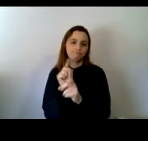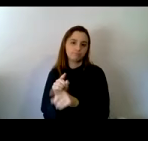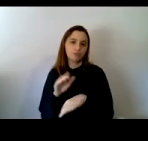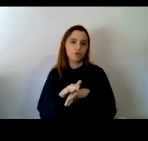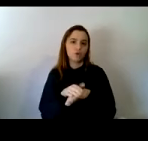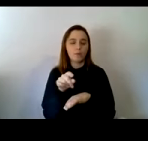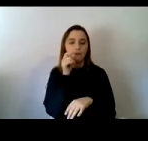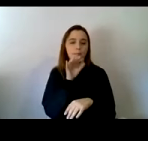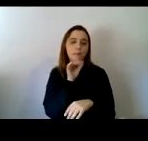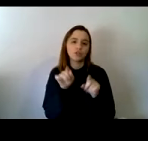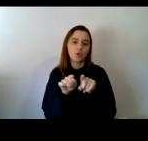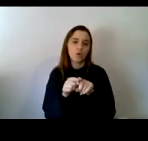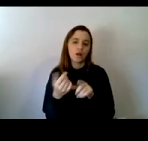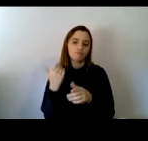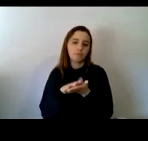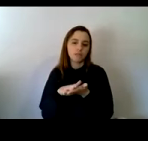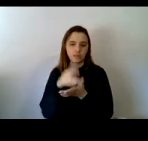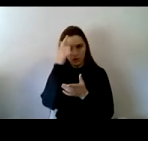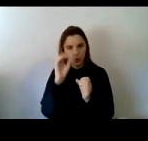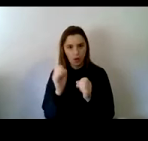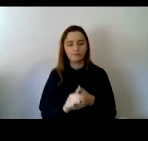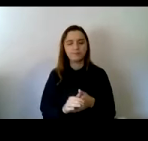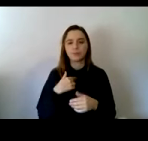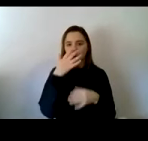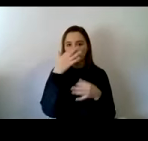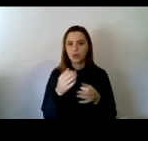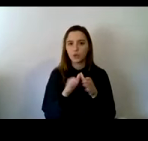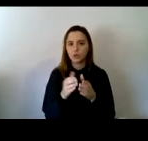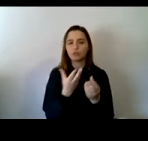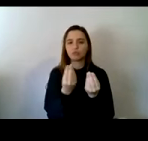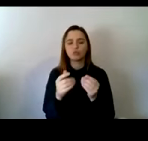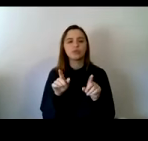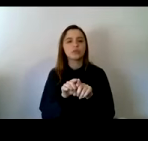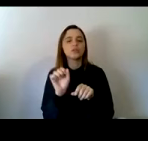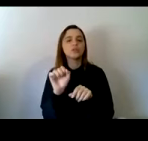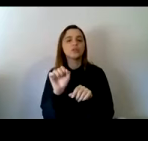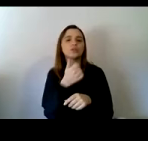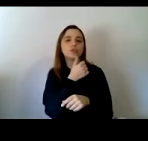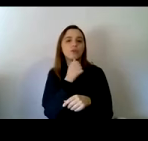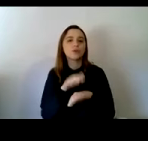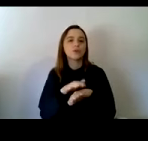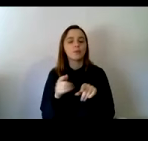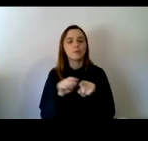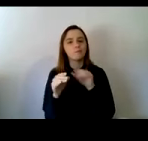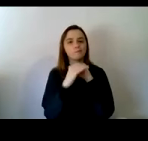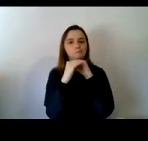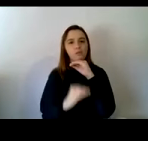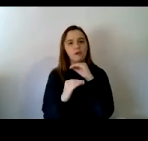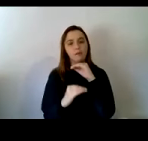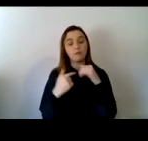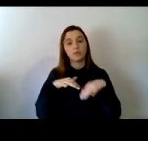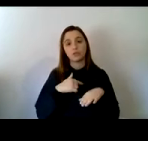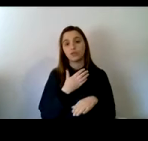I believe there are a lot of groups who are suffering from inequalities. However, I would like to talk about a general